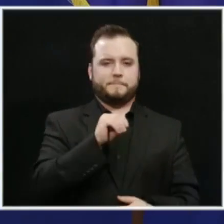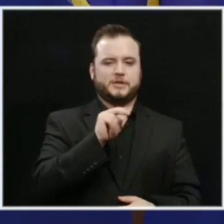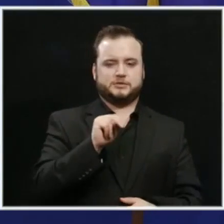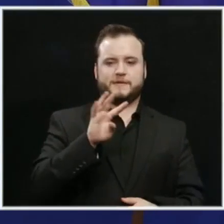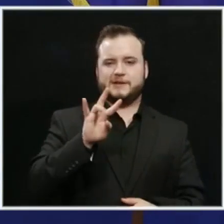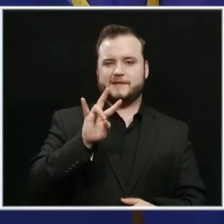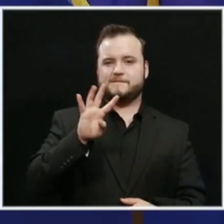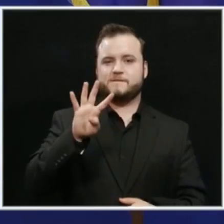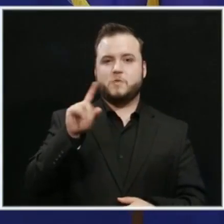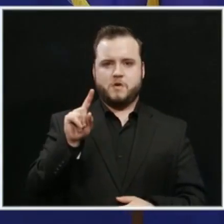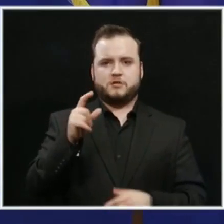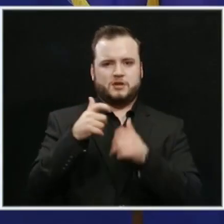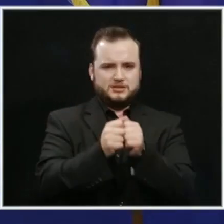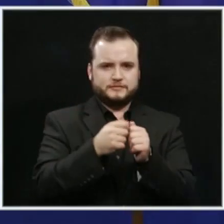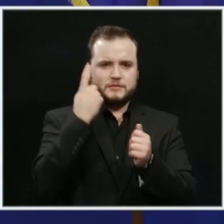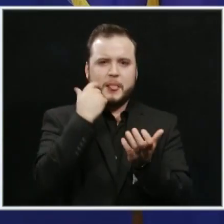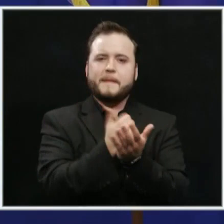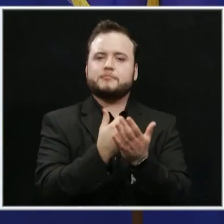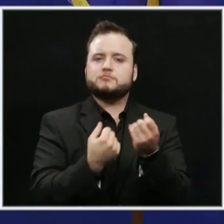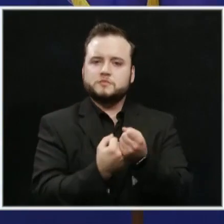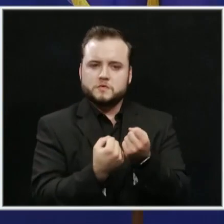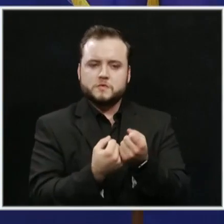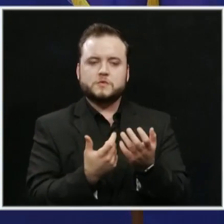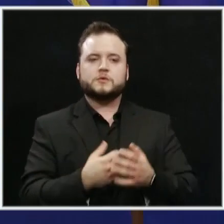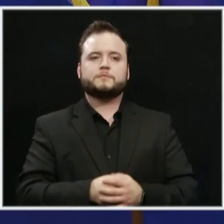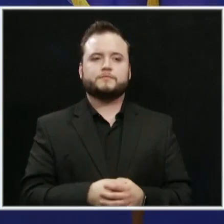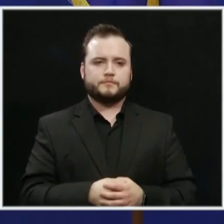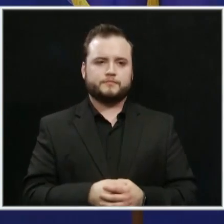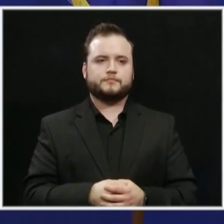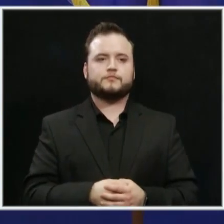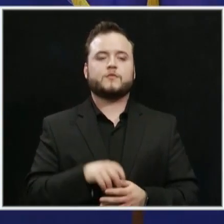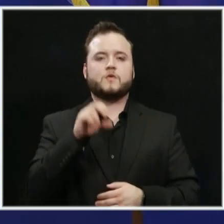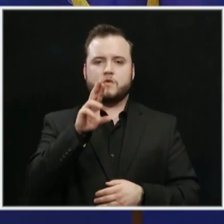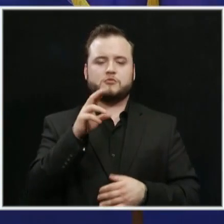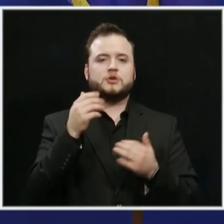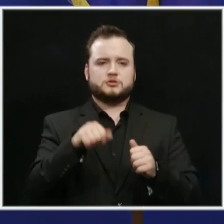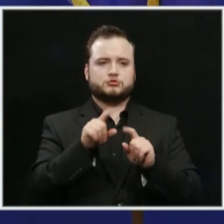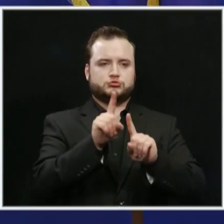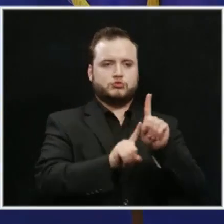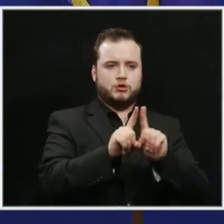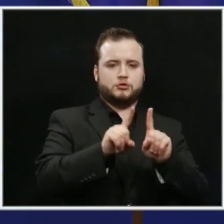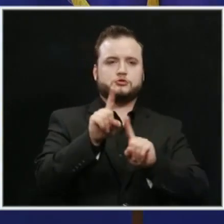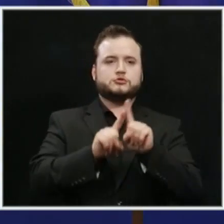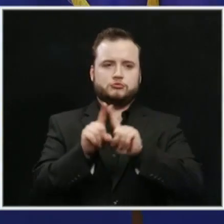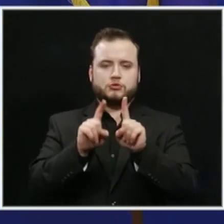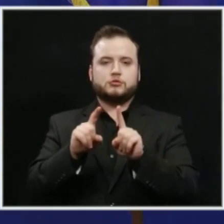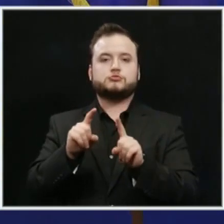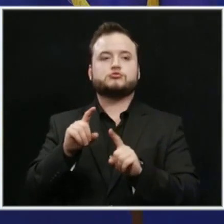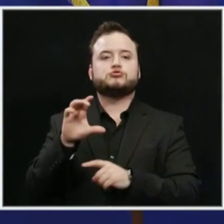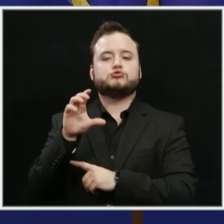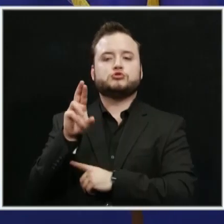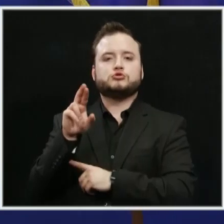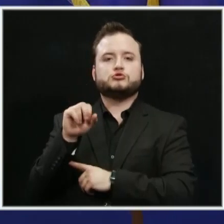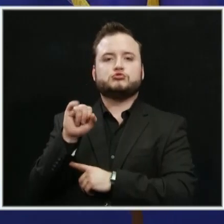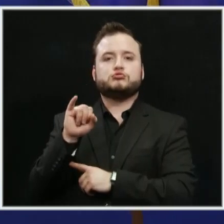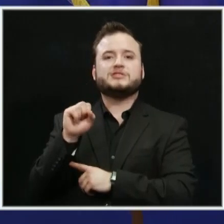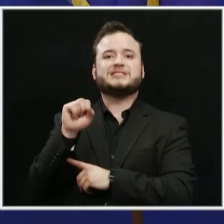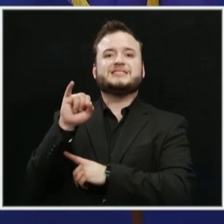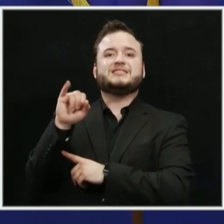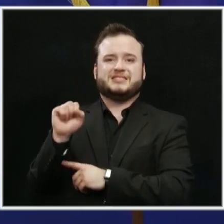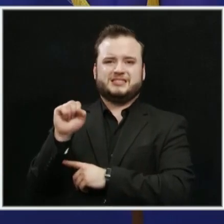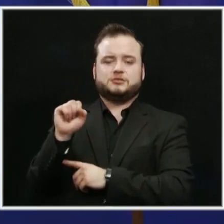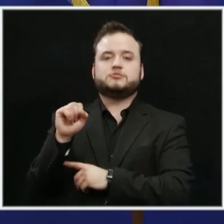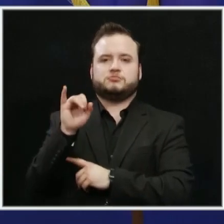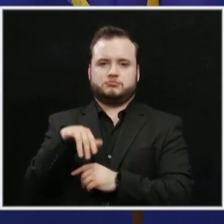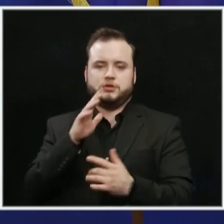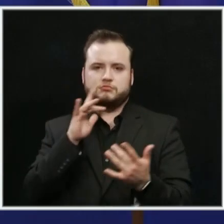crisis. And those are ways that we have folks on. We're ramping up the capacity. We're connected to the mental health providers. So I want to note on the